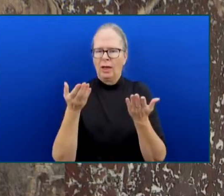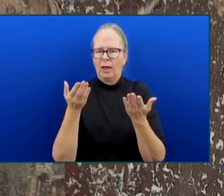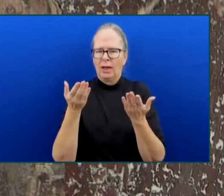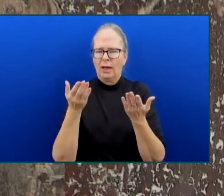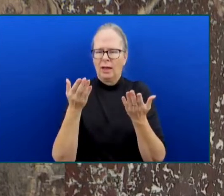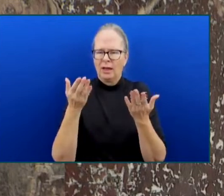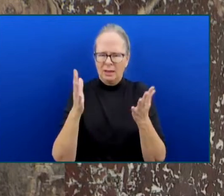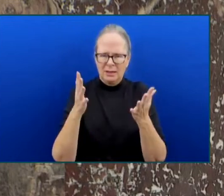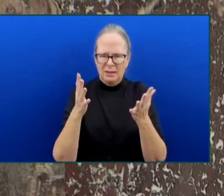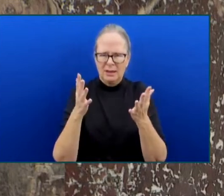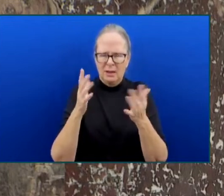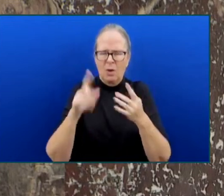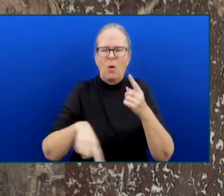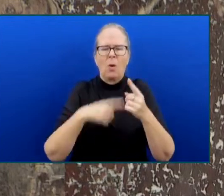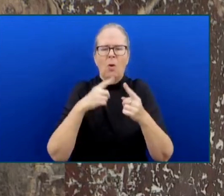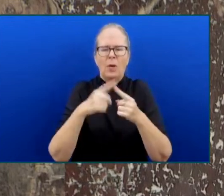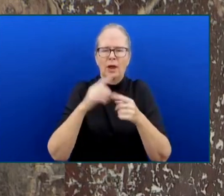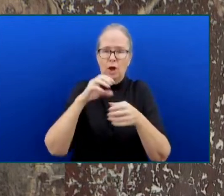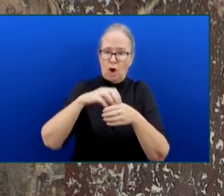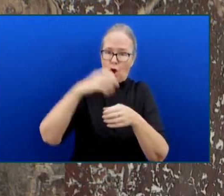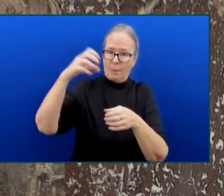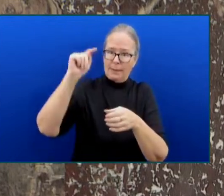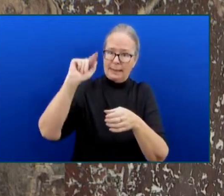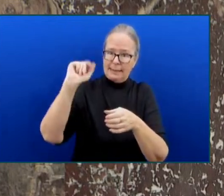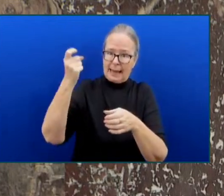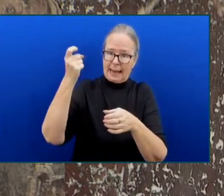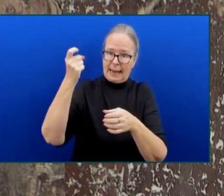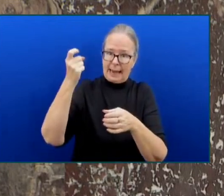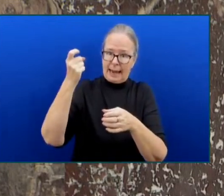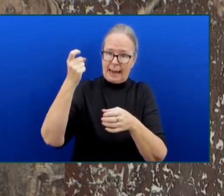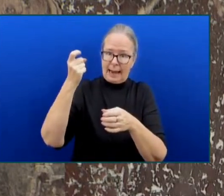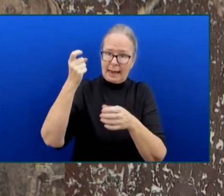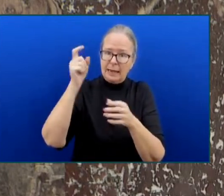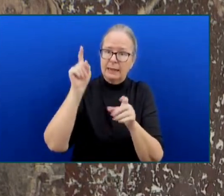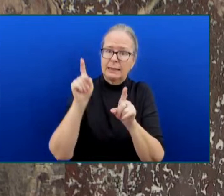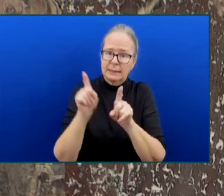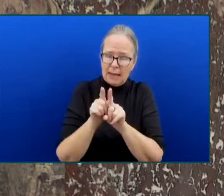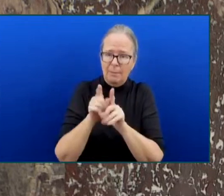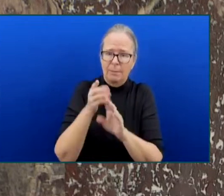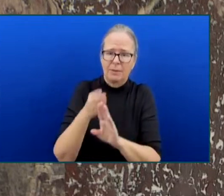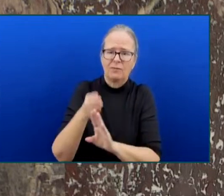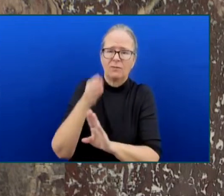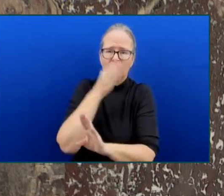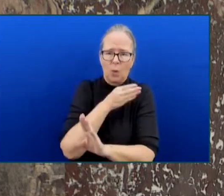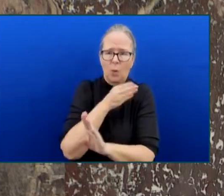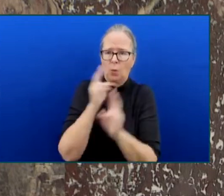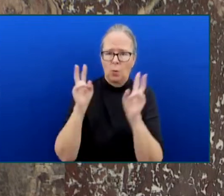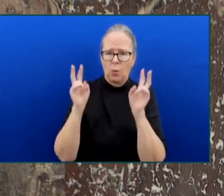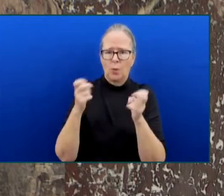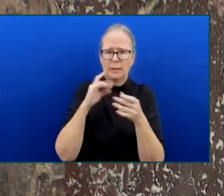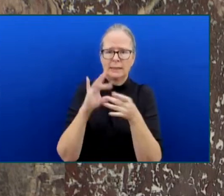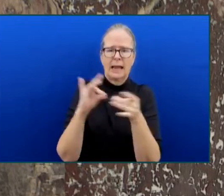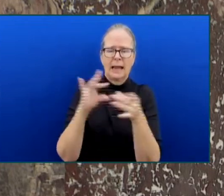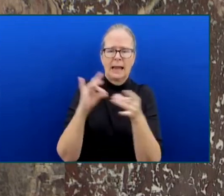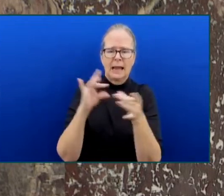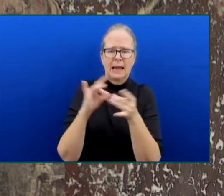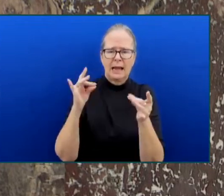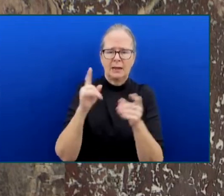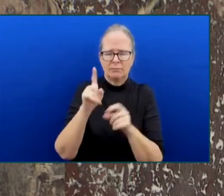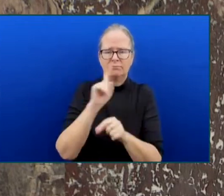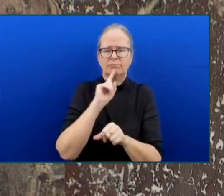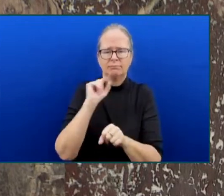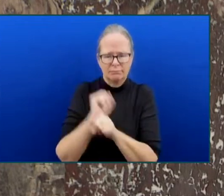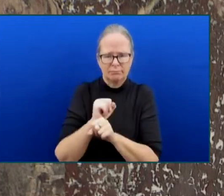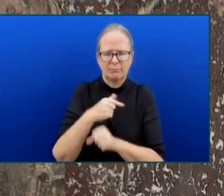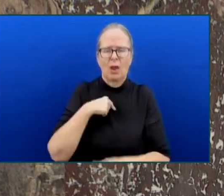same person that said, quote, "I am actually very proud of the leadership role we've taken in the carbon